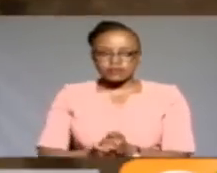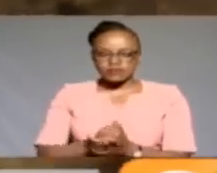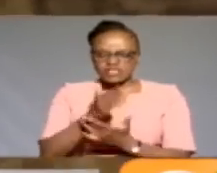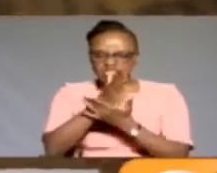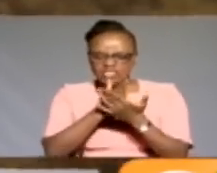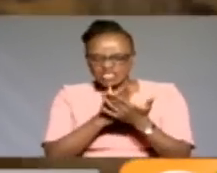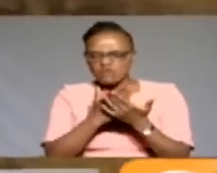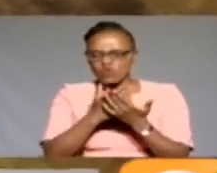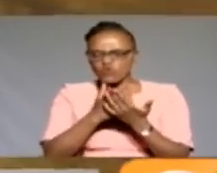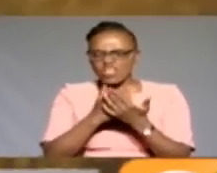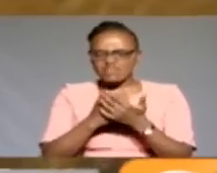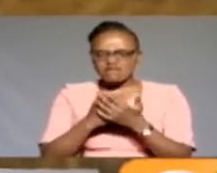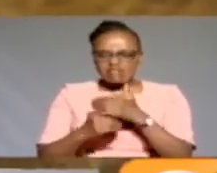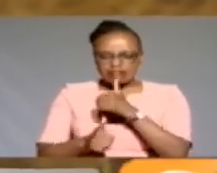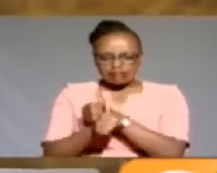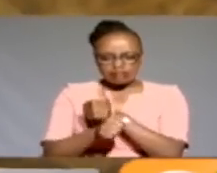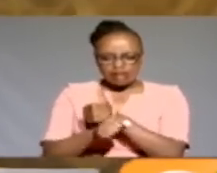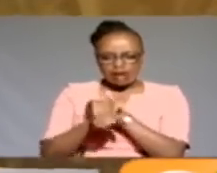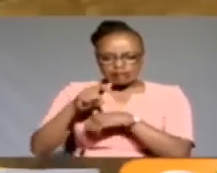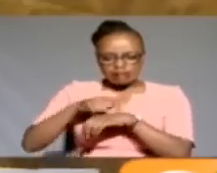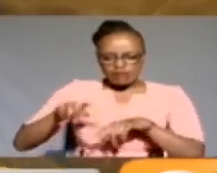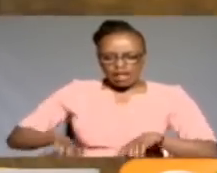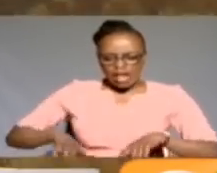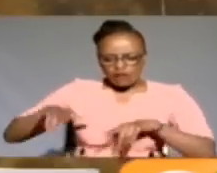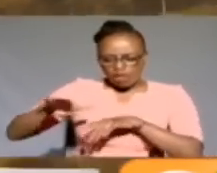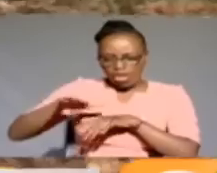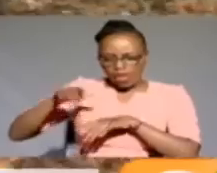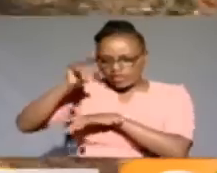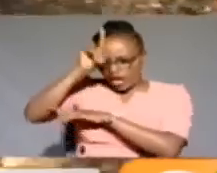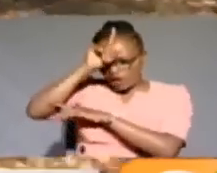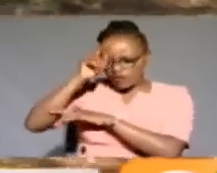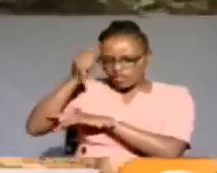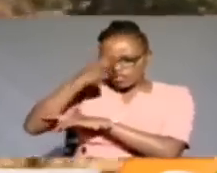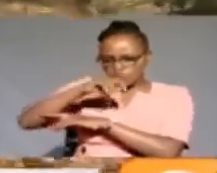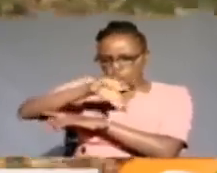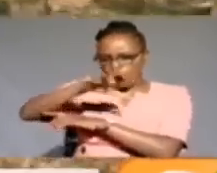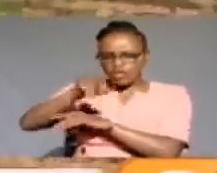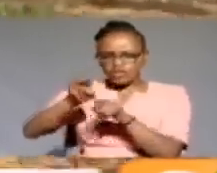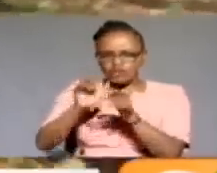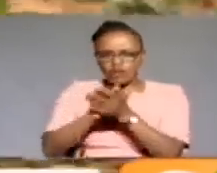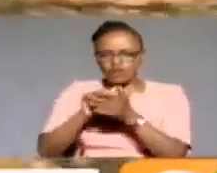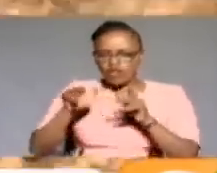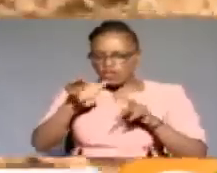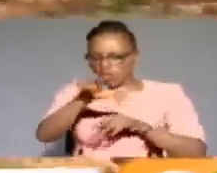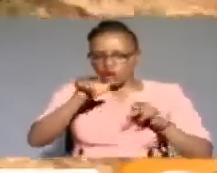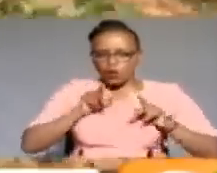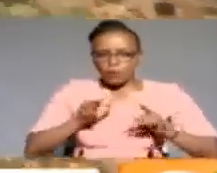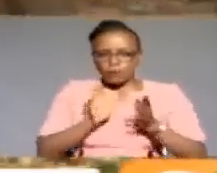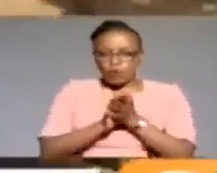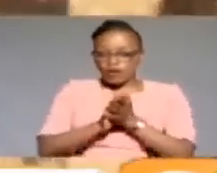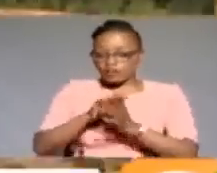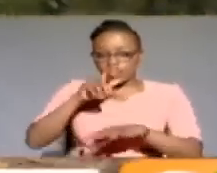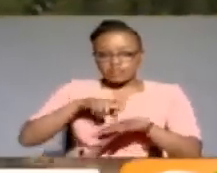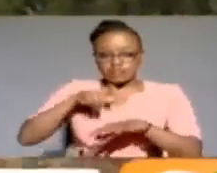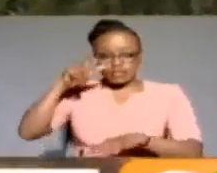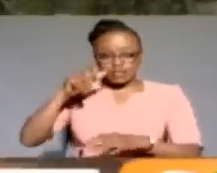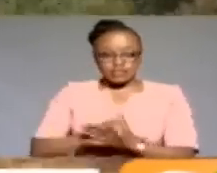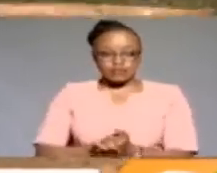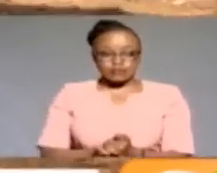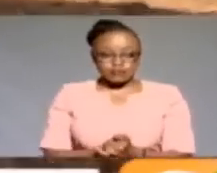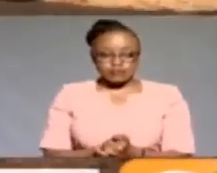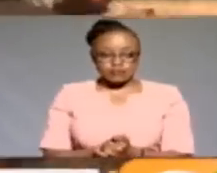of the deadliest snakes live in several villages in Kitui, leading to increased conflicts between locals and the snakes.